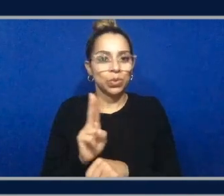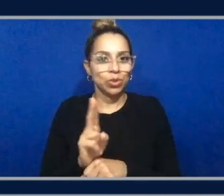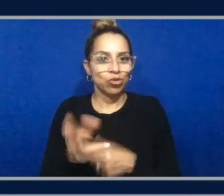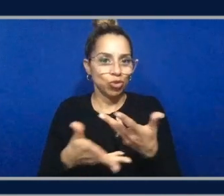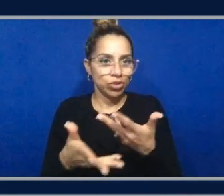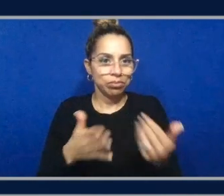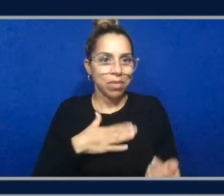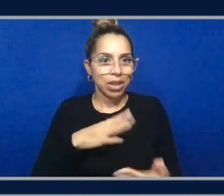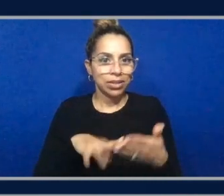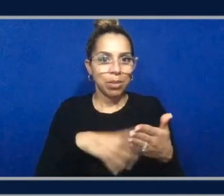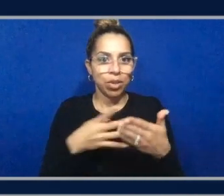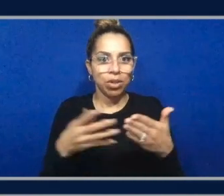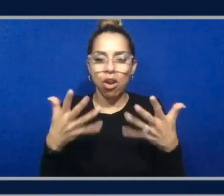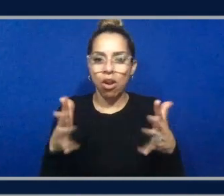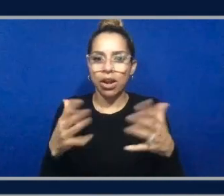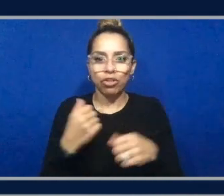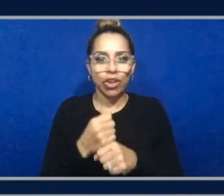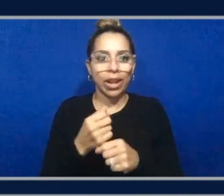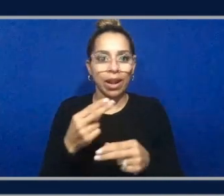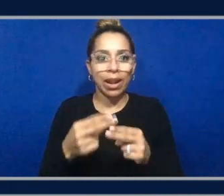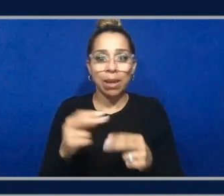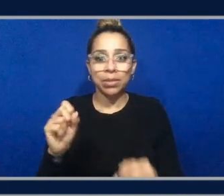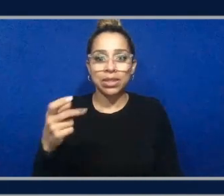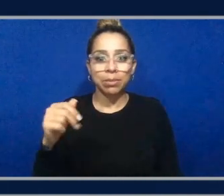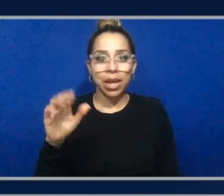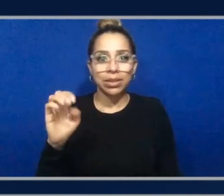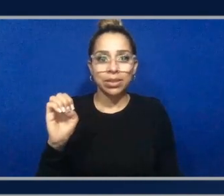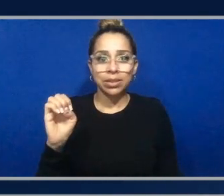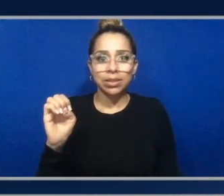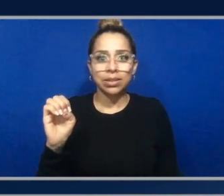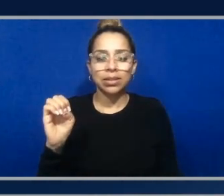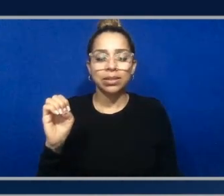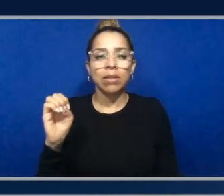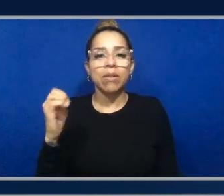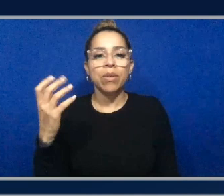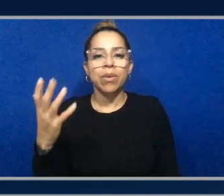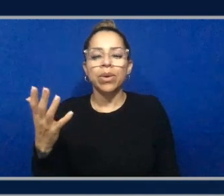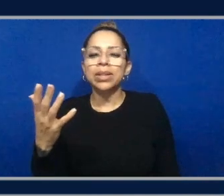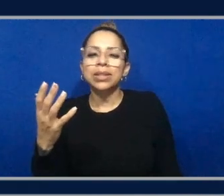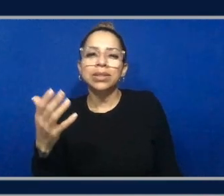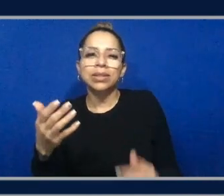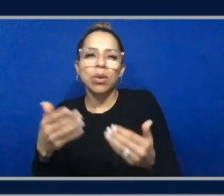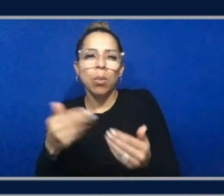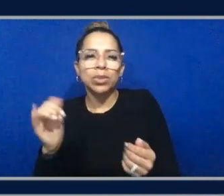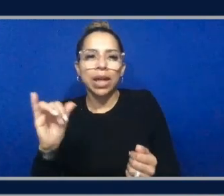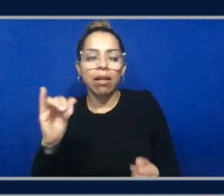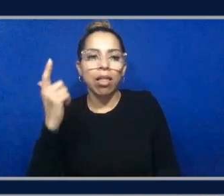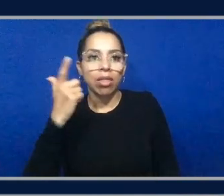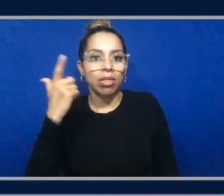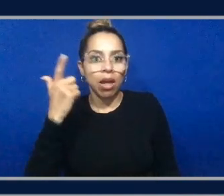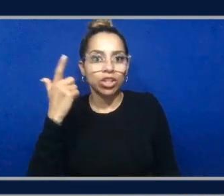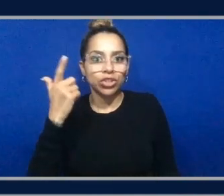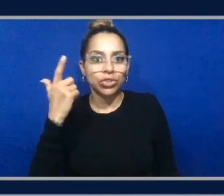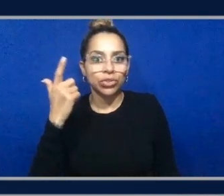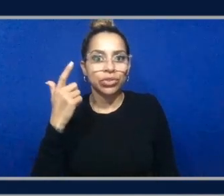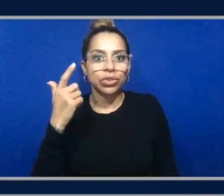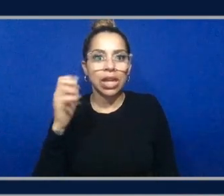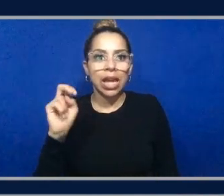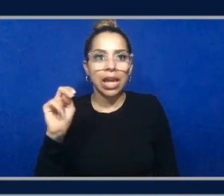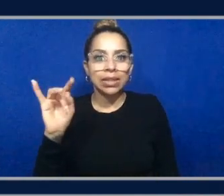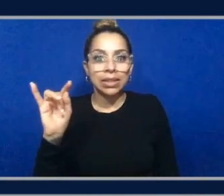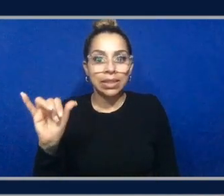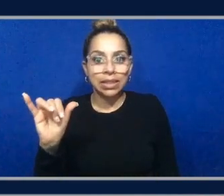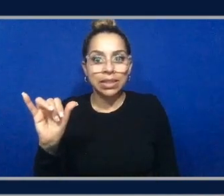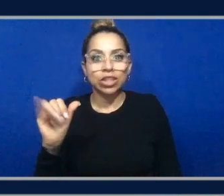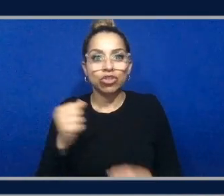already created a namespace there. So think of namespace as a logical entity where you can create your tables. Mm-hmm. So